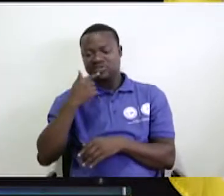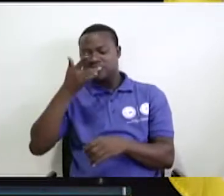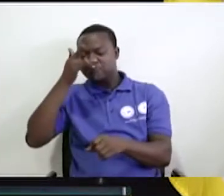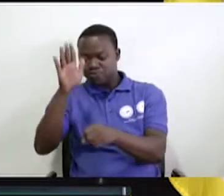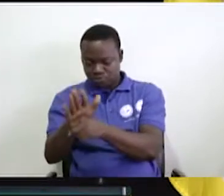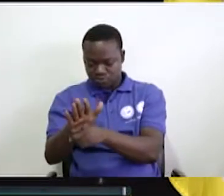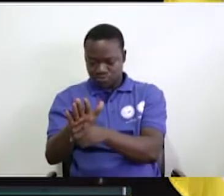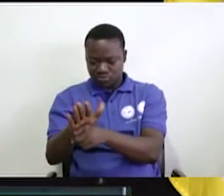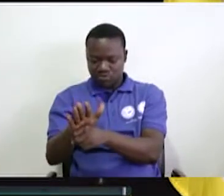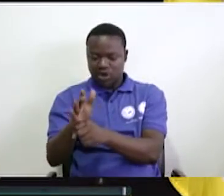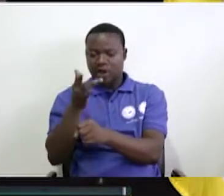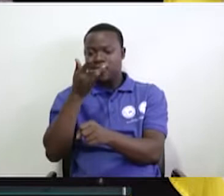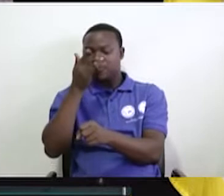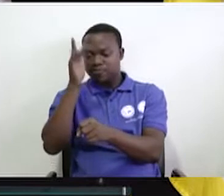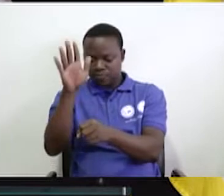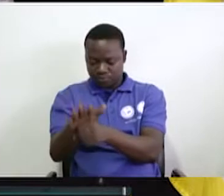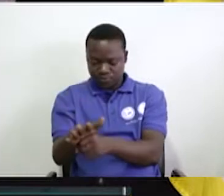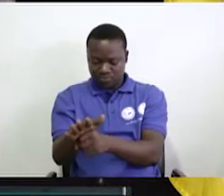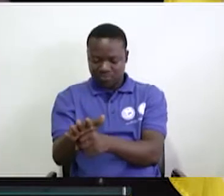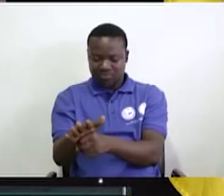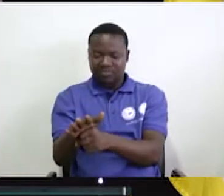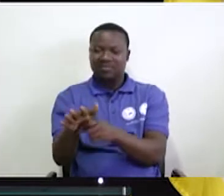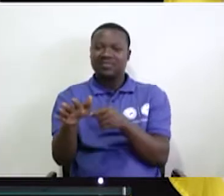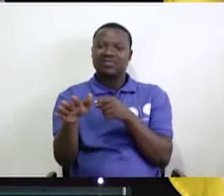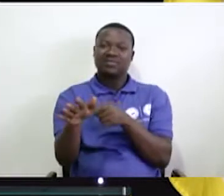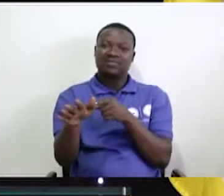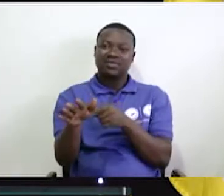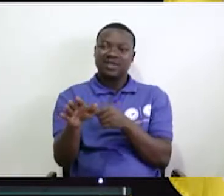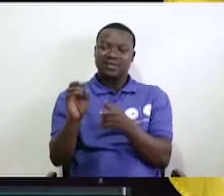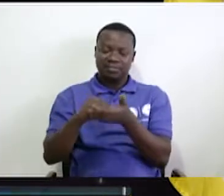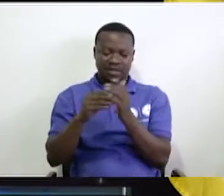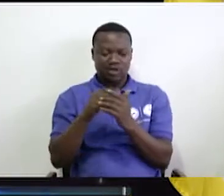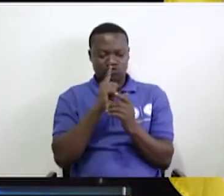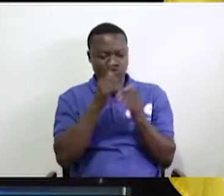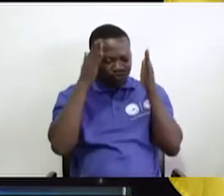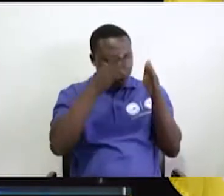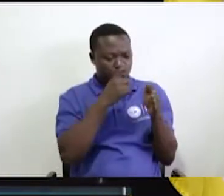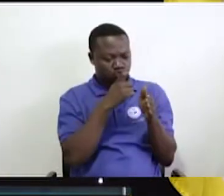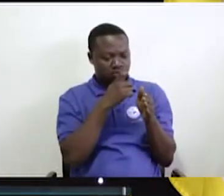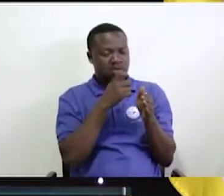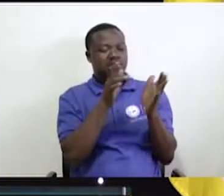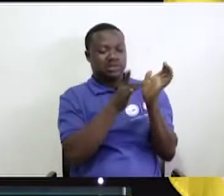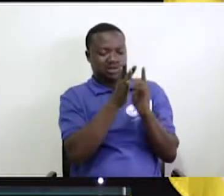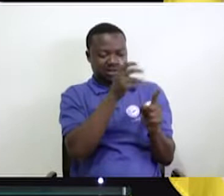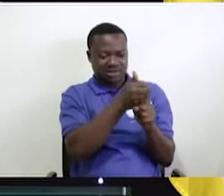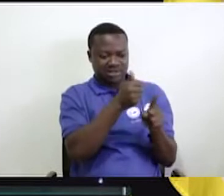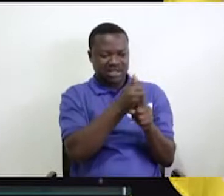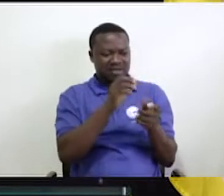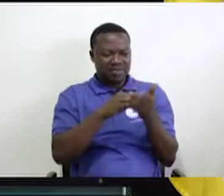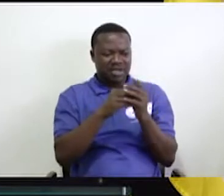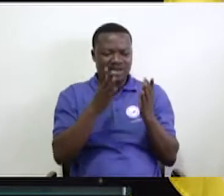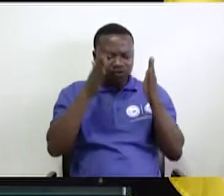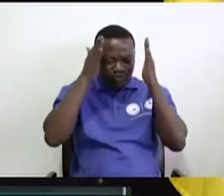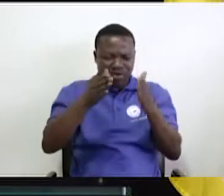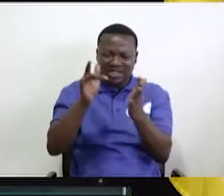promised. So we have to look at, you see, the subject is Jesus. So we have to look at what Jesus actually